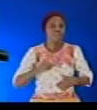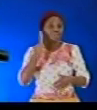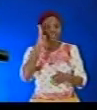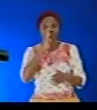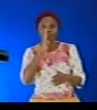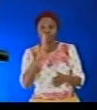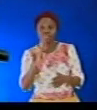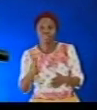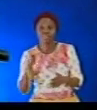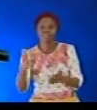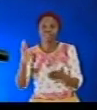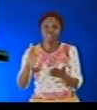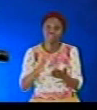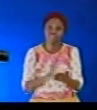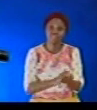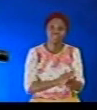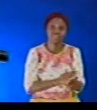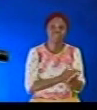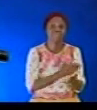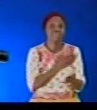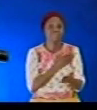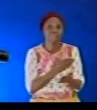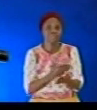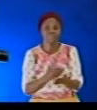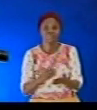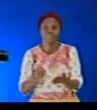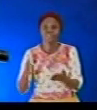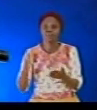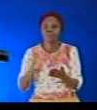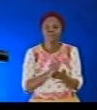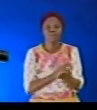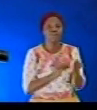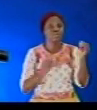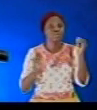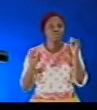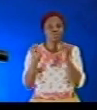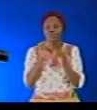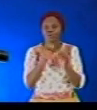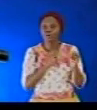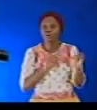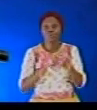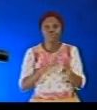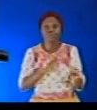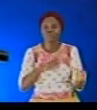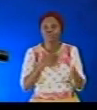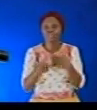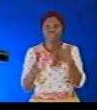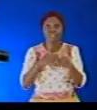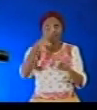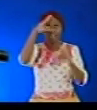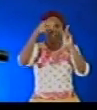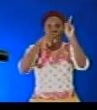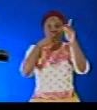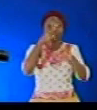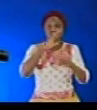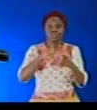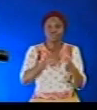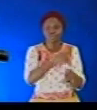far above the mind of man. And whatsoever he says unto you,